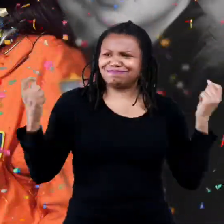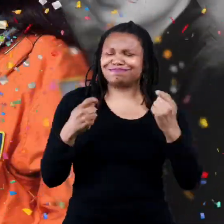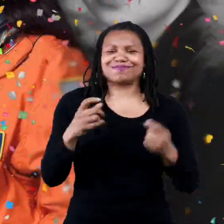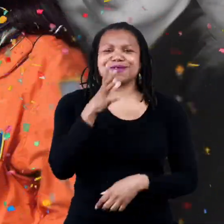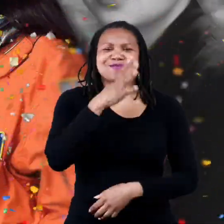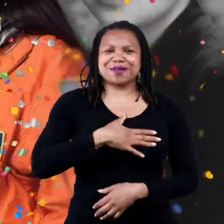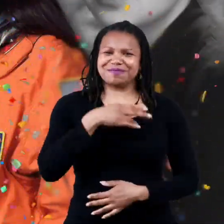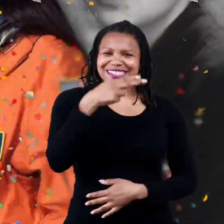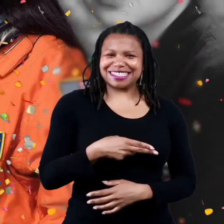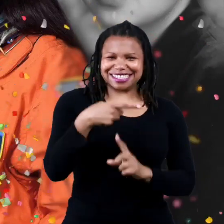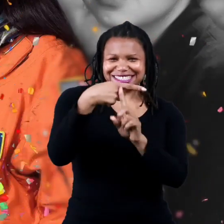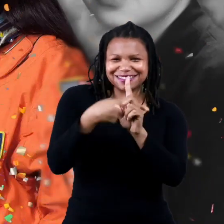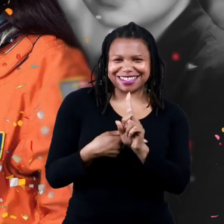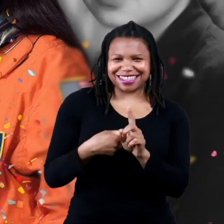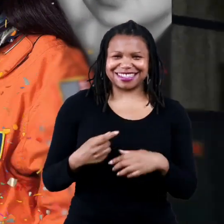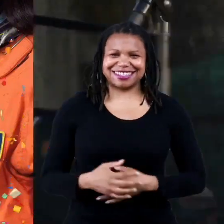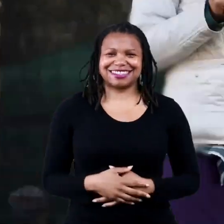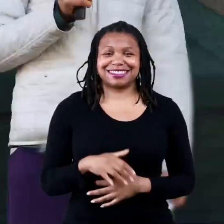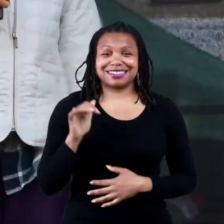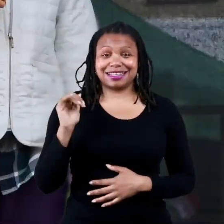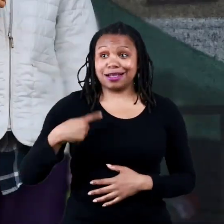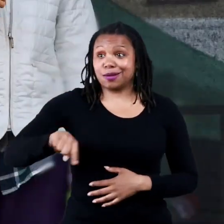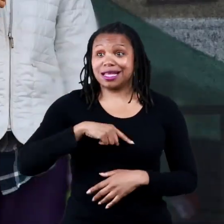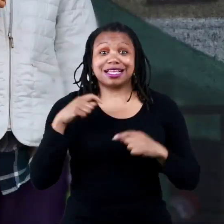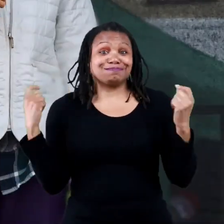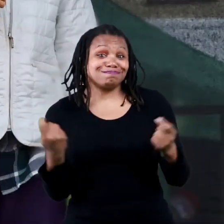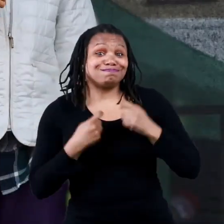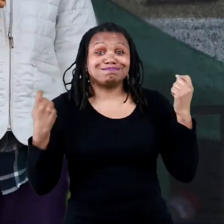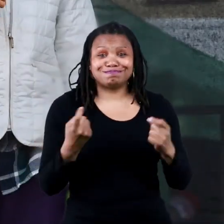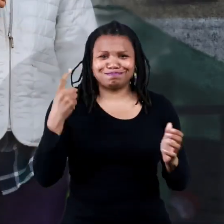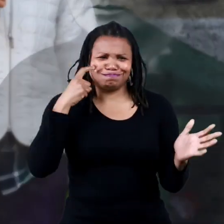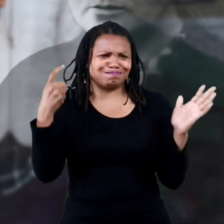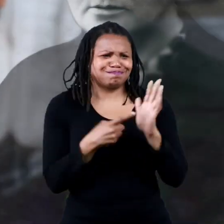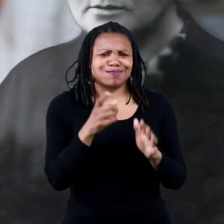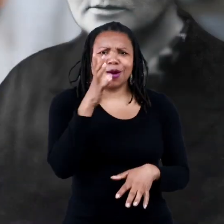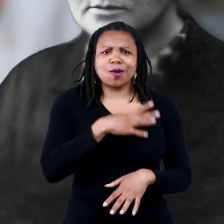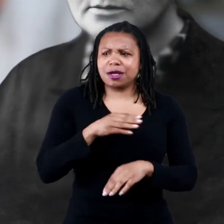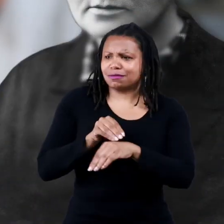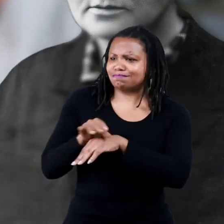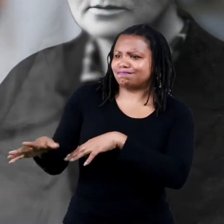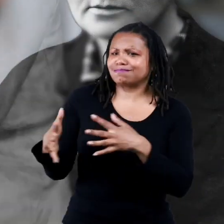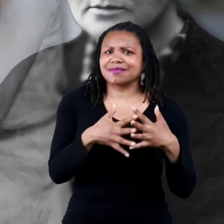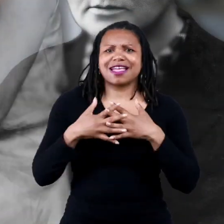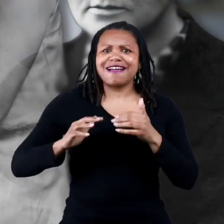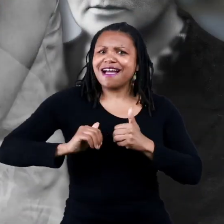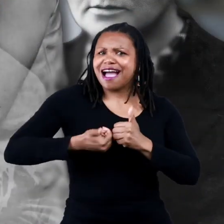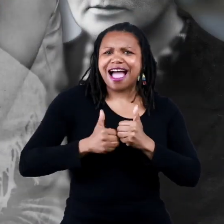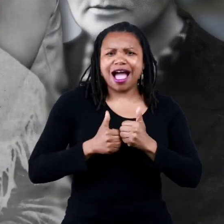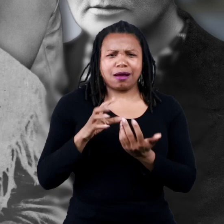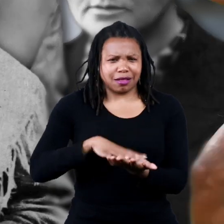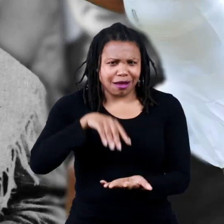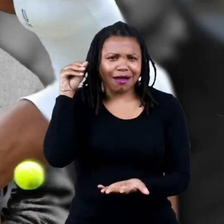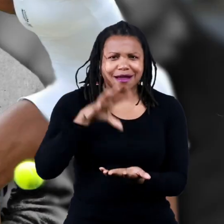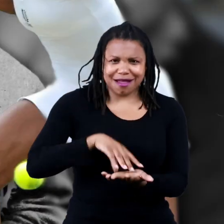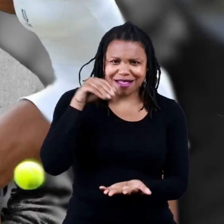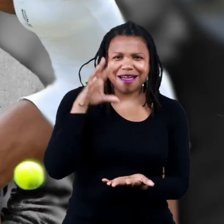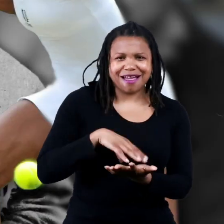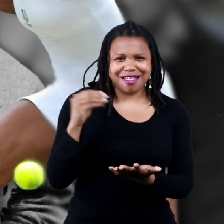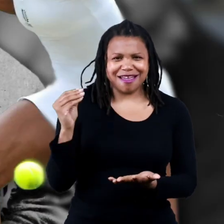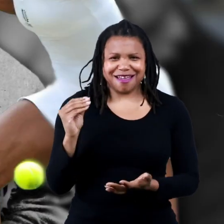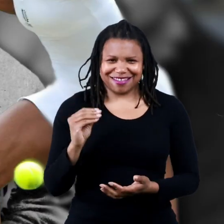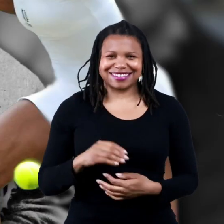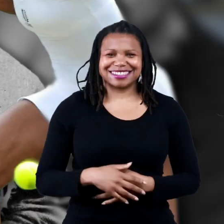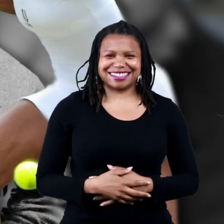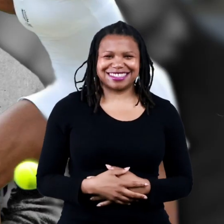we celebrate Women's History Month. It is a way that we can celebrate the contributions of women, not only today,